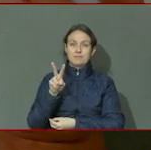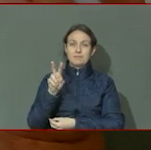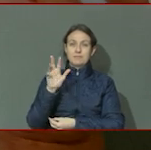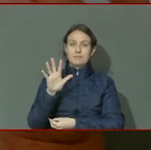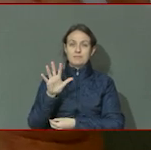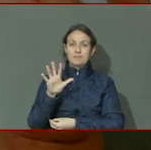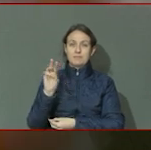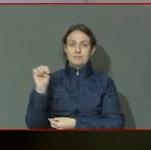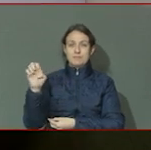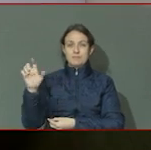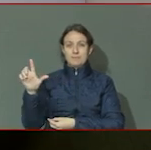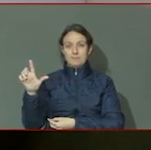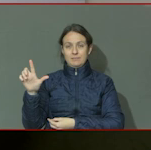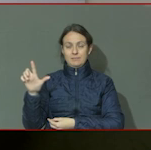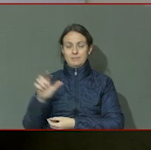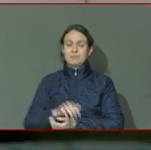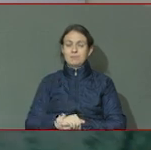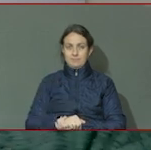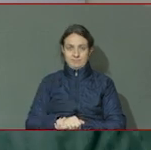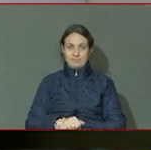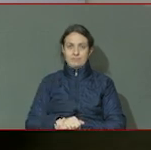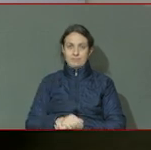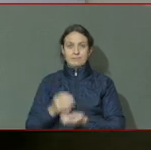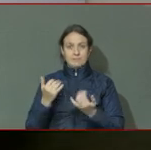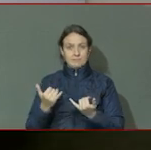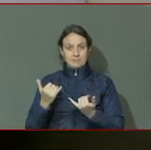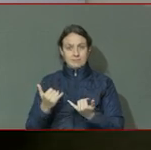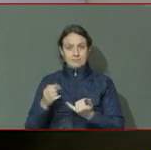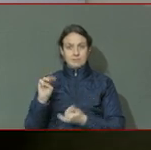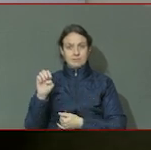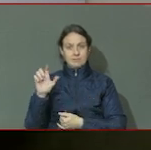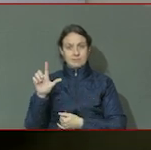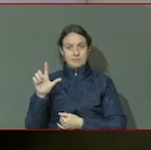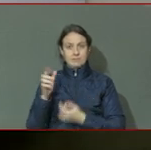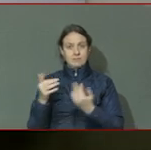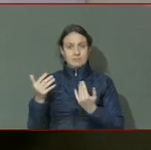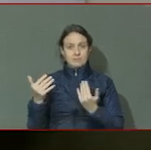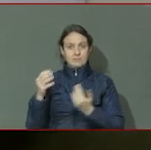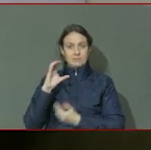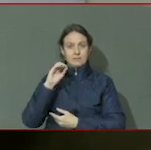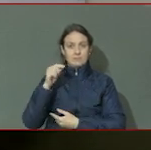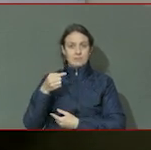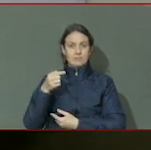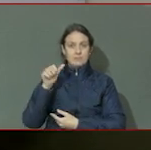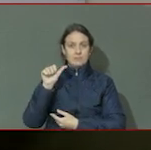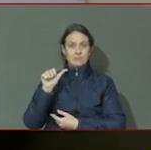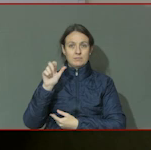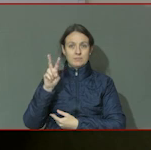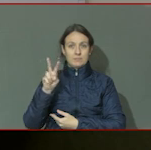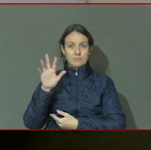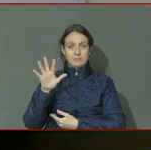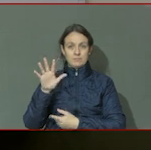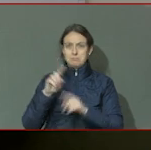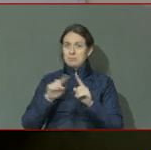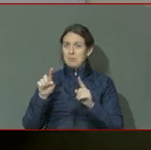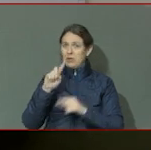0,625 mole. So the actual number of mole is 0,625. But I still